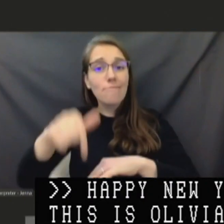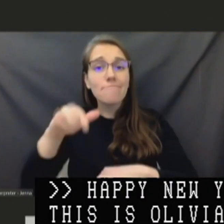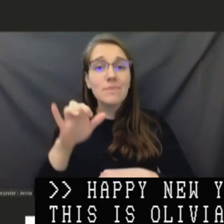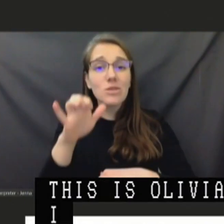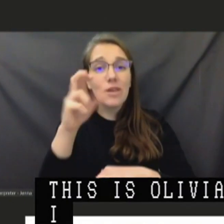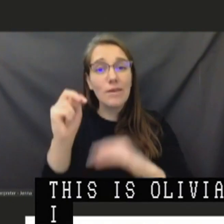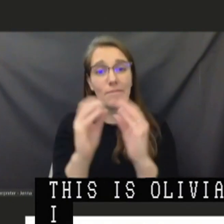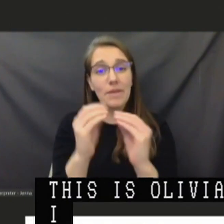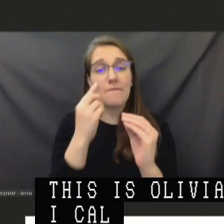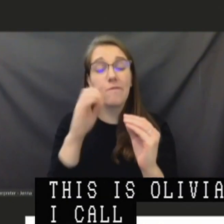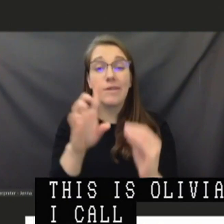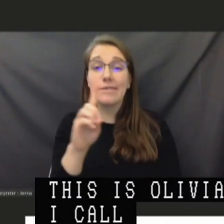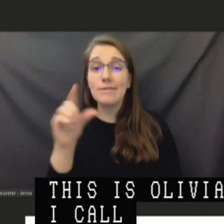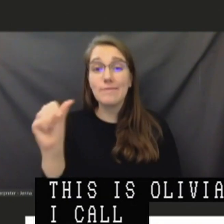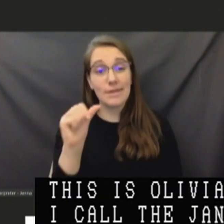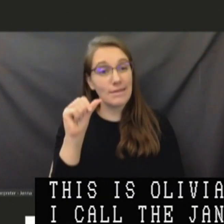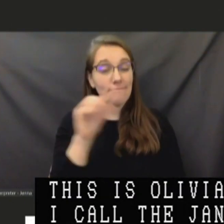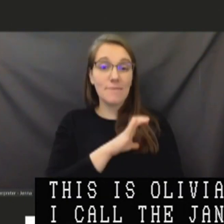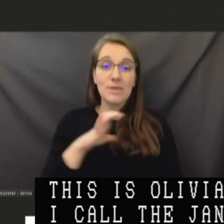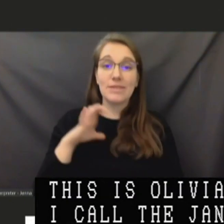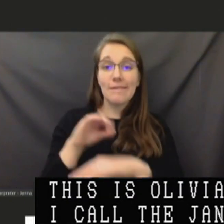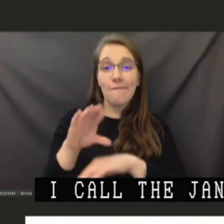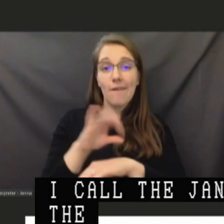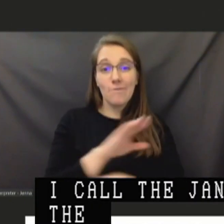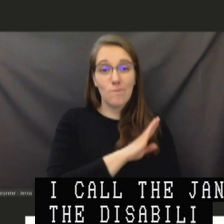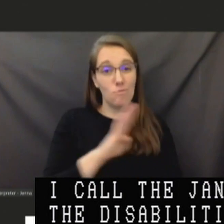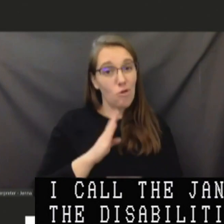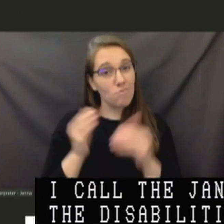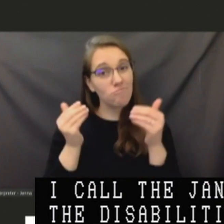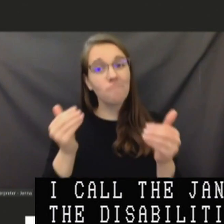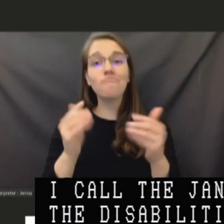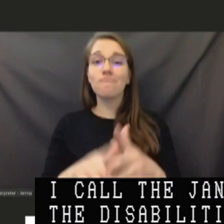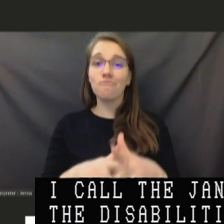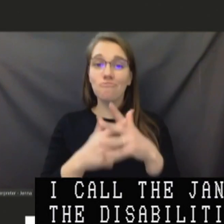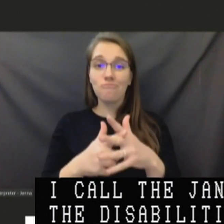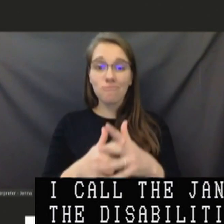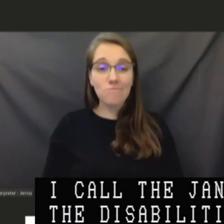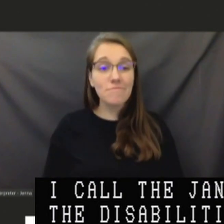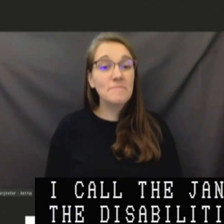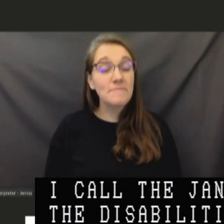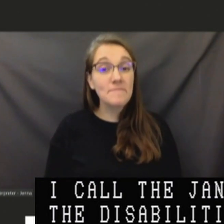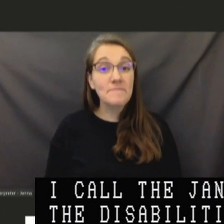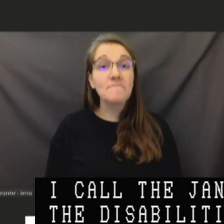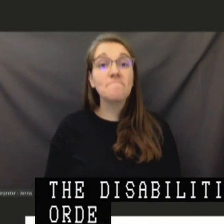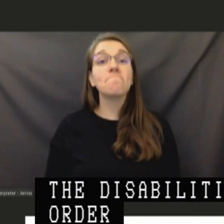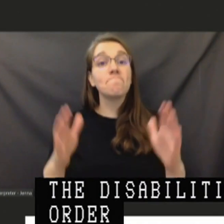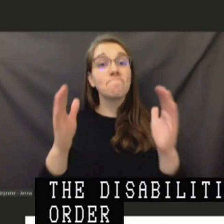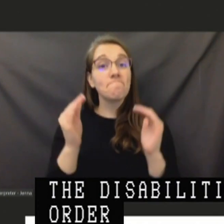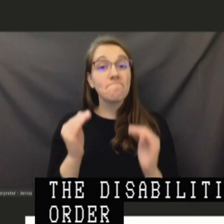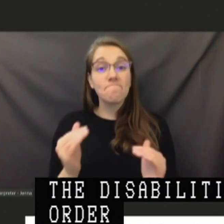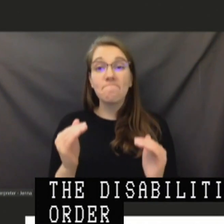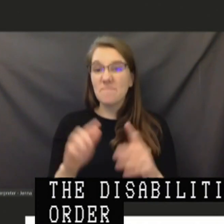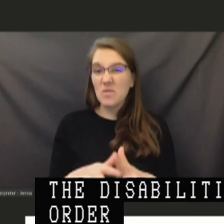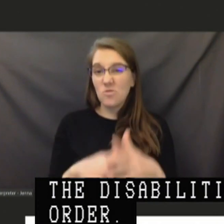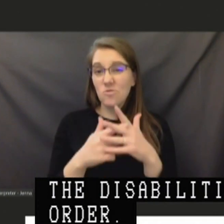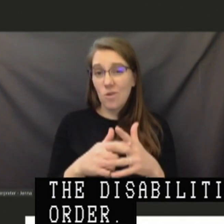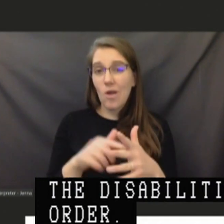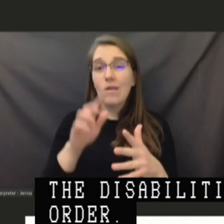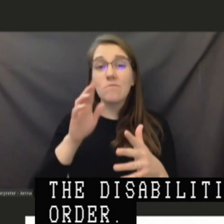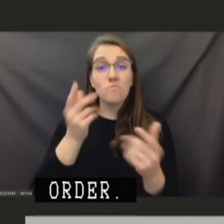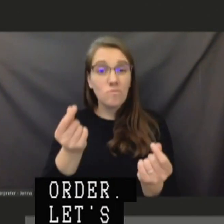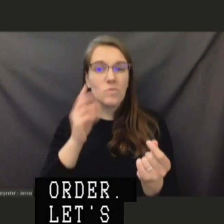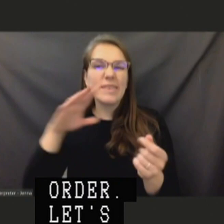Disability Commission Advisory Board to order. So let's start with introductions.